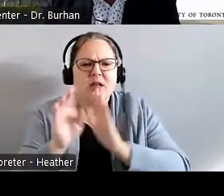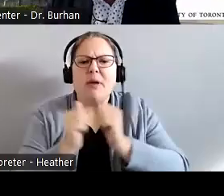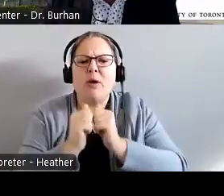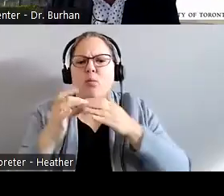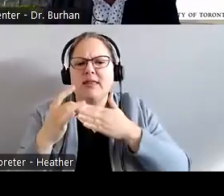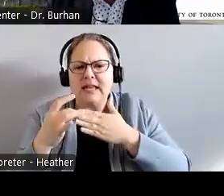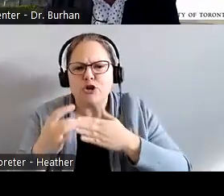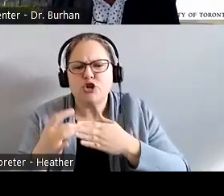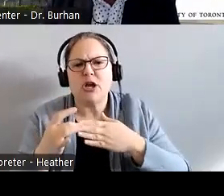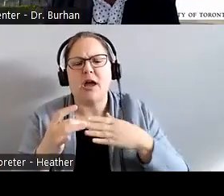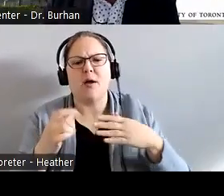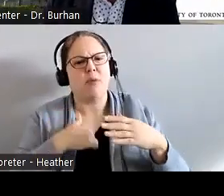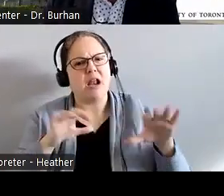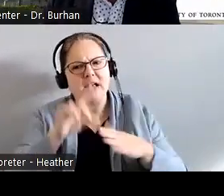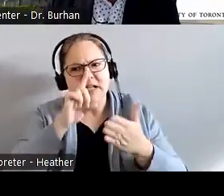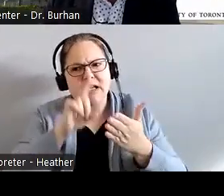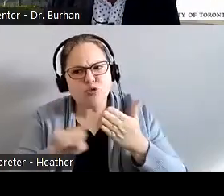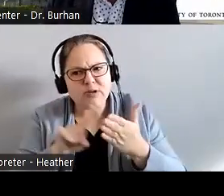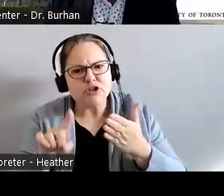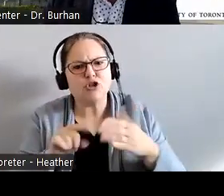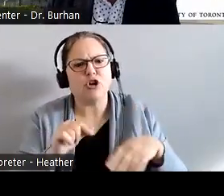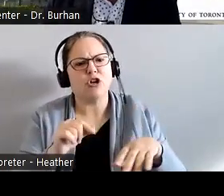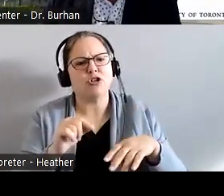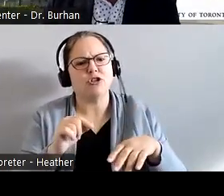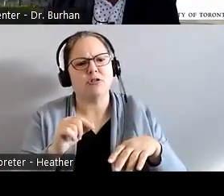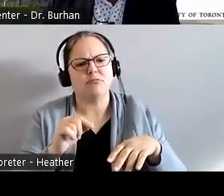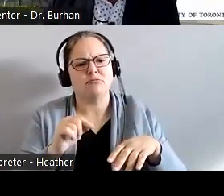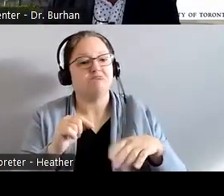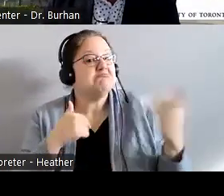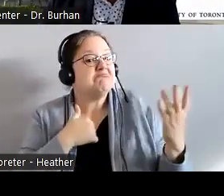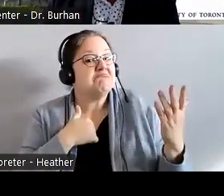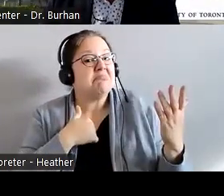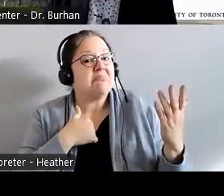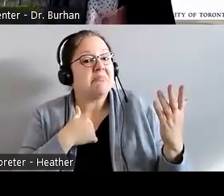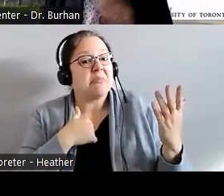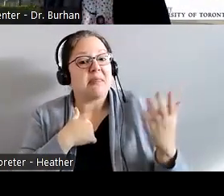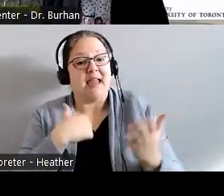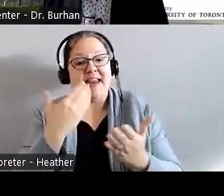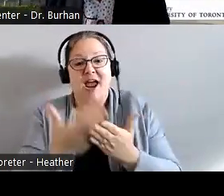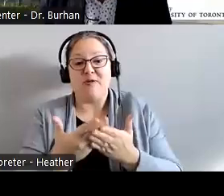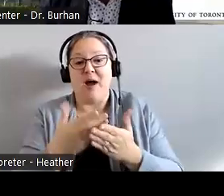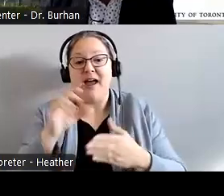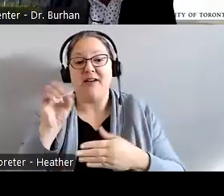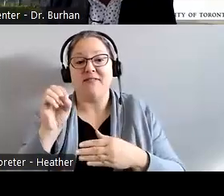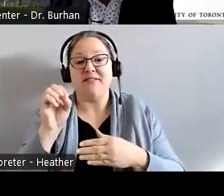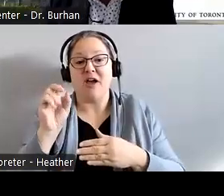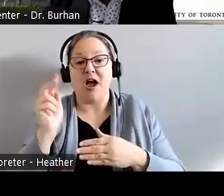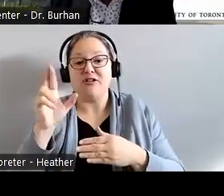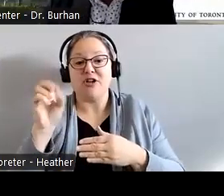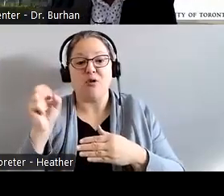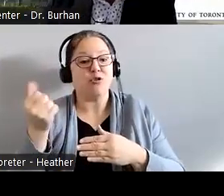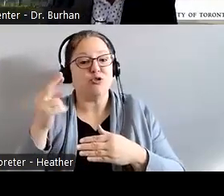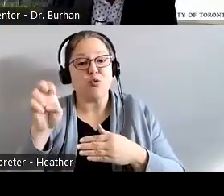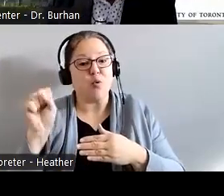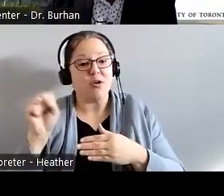in research, and I just arrived to Ontario Shores, and so this is our location in Ontario